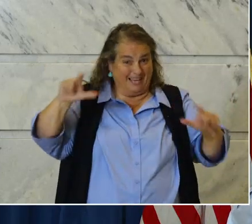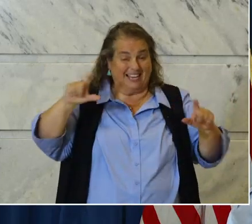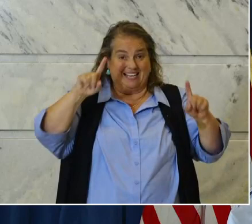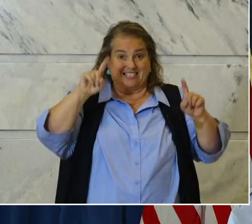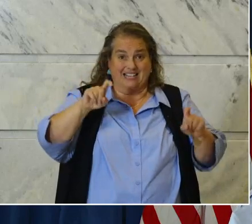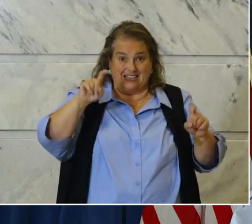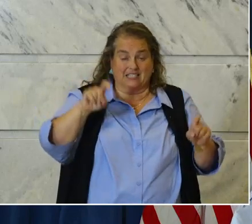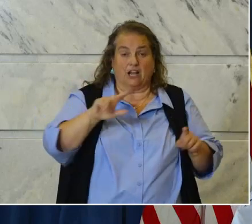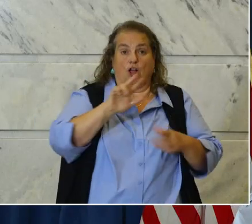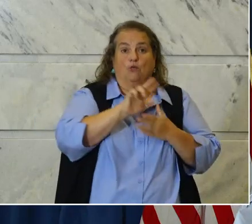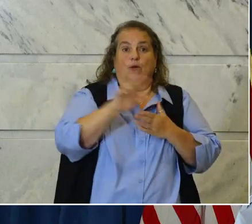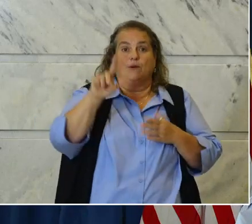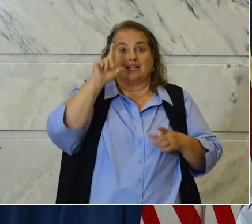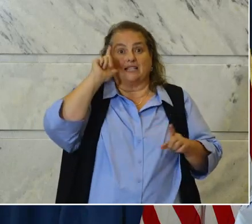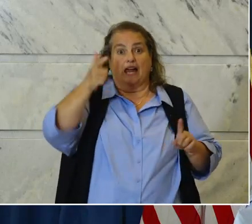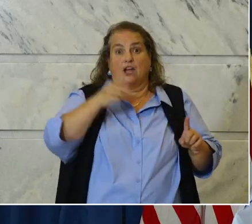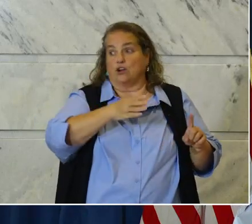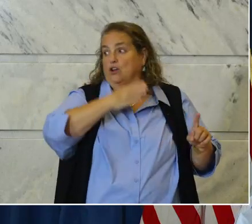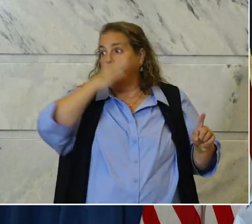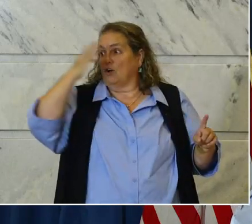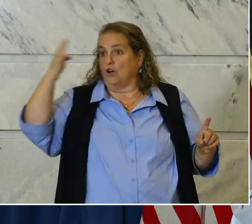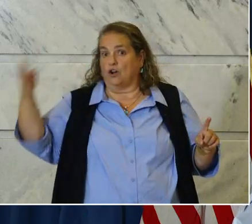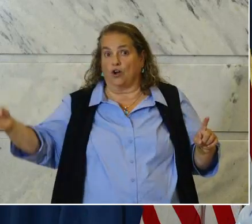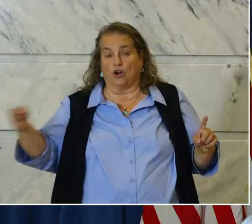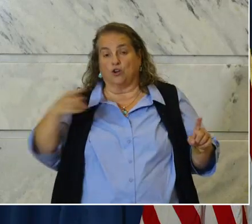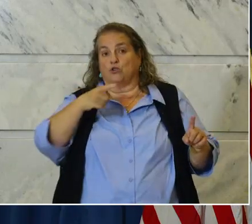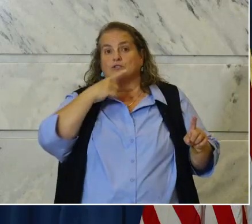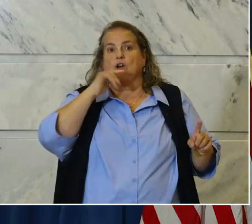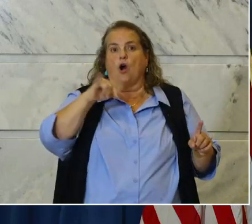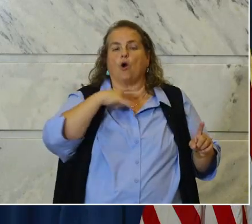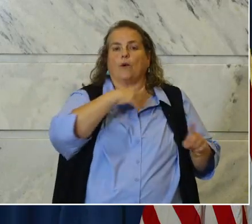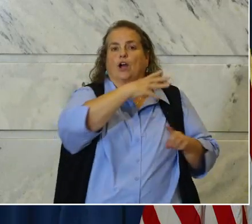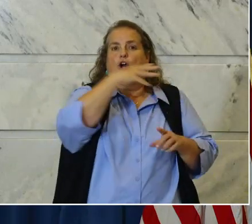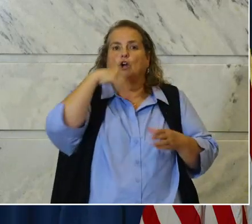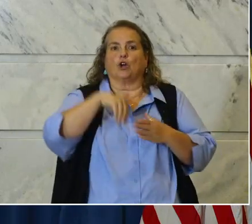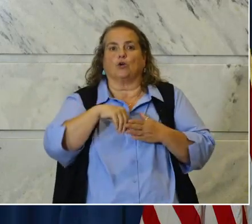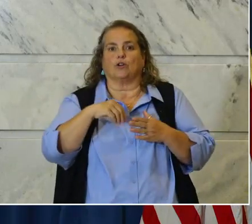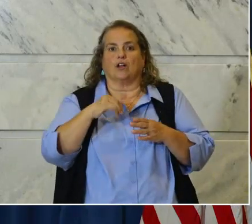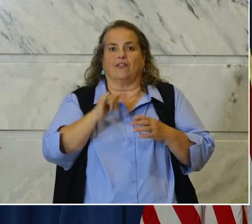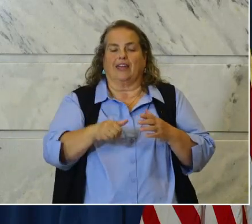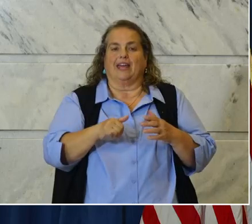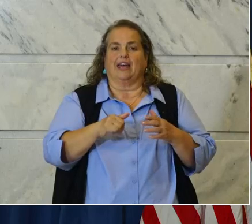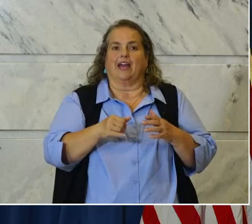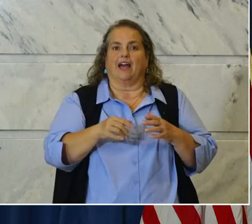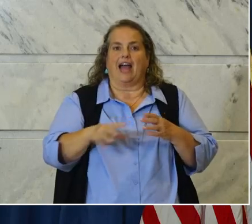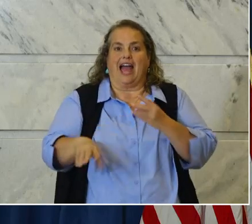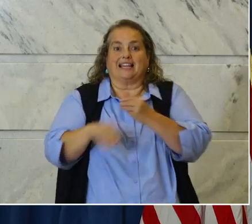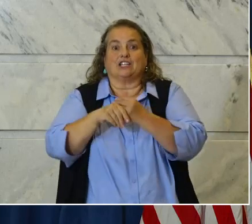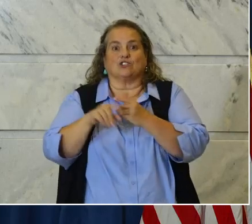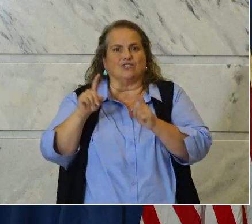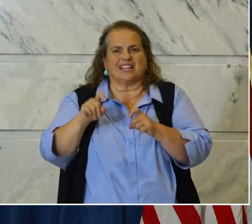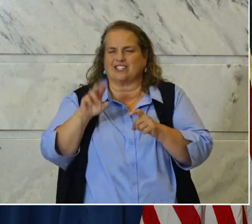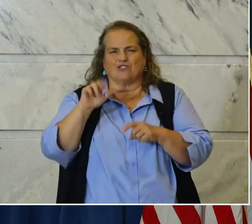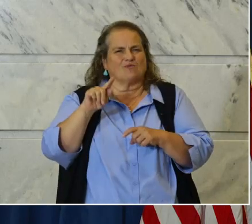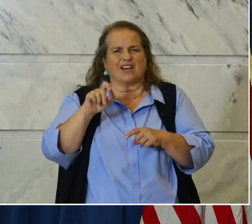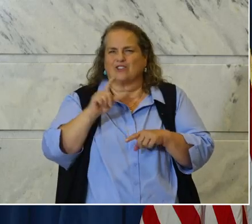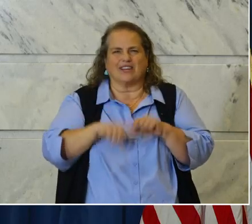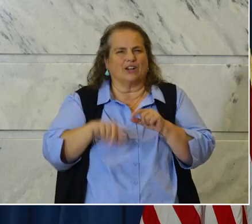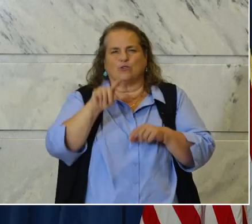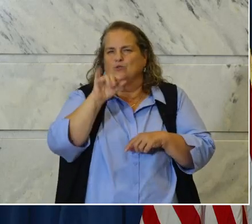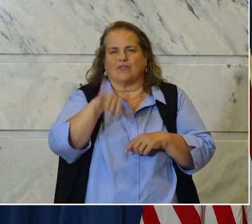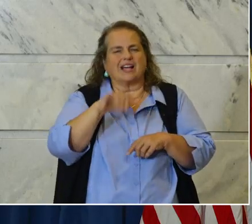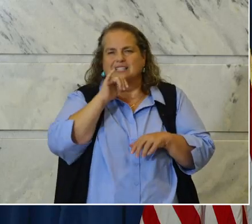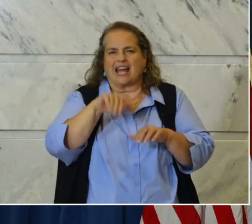and you're saying, yes, but if you include the original testing, here's where our rate is, that doesn't work either, the way that the